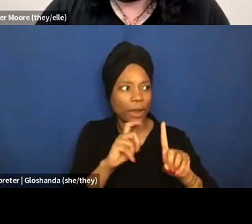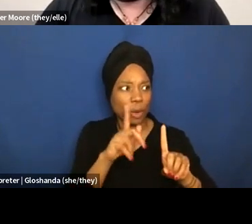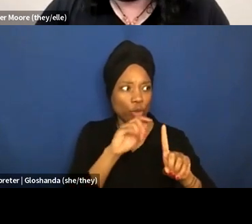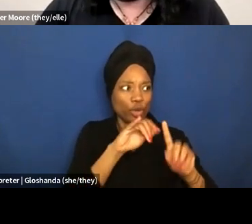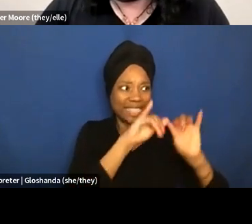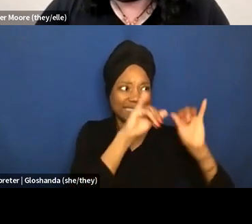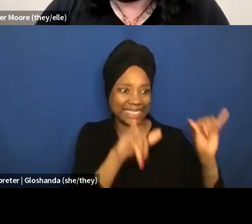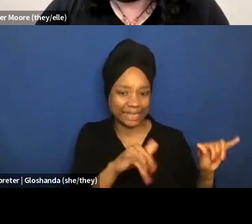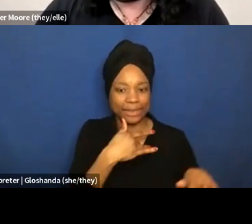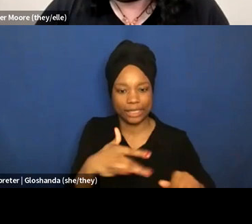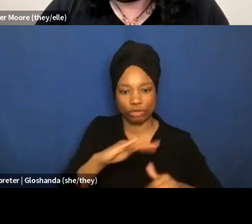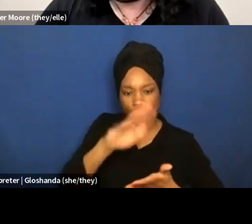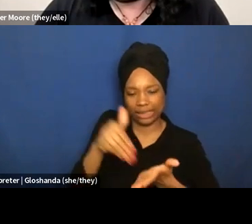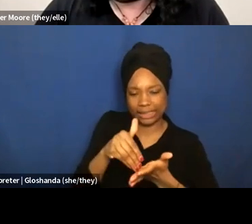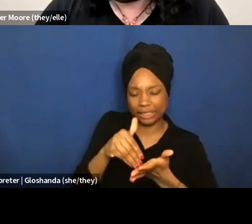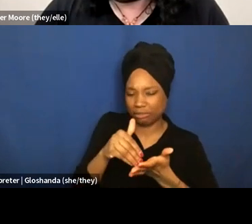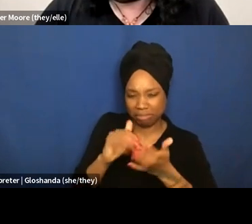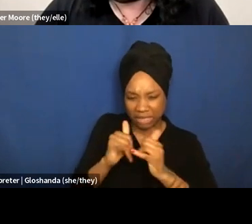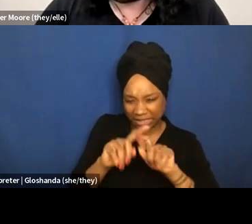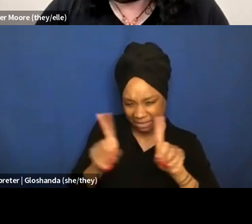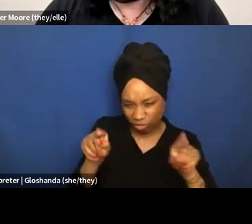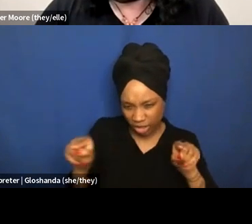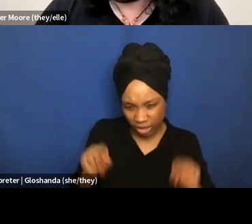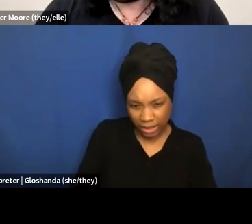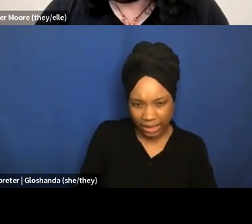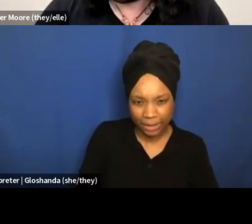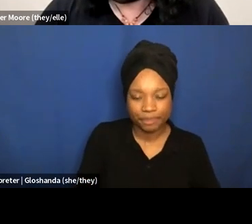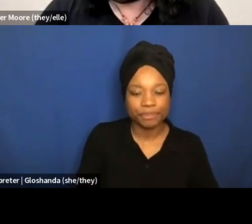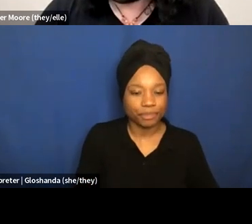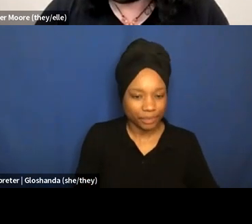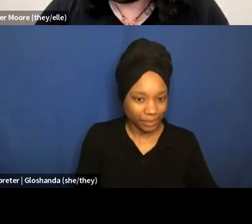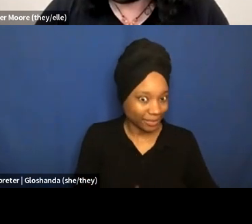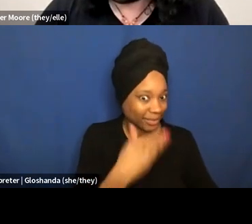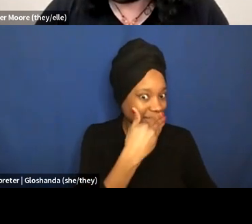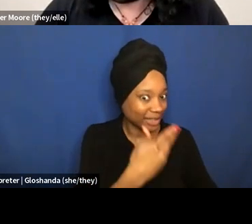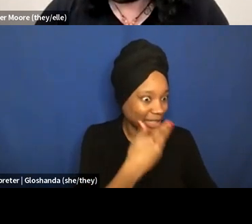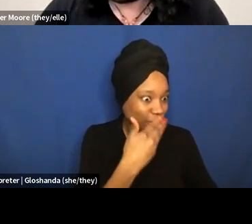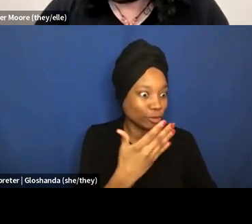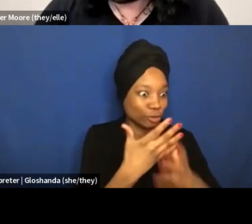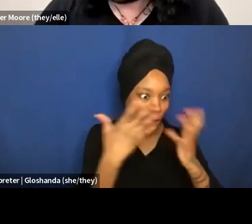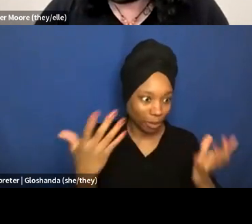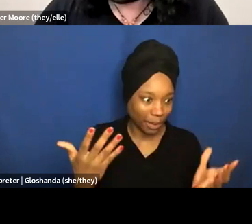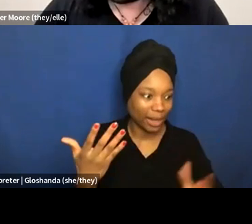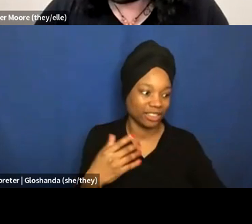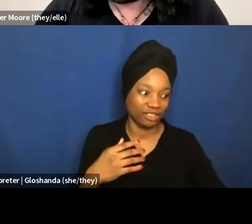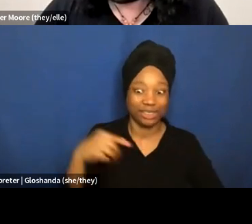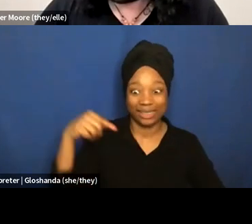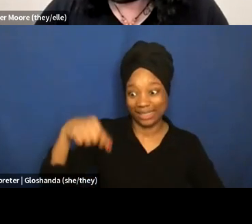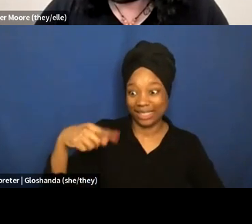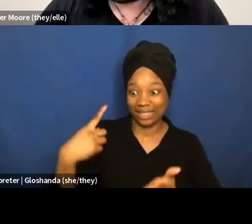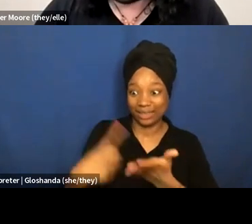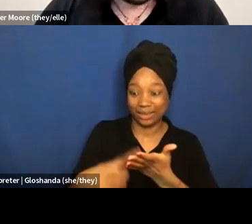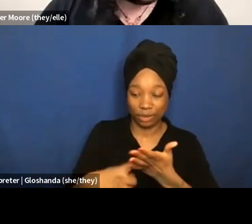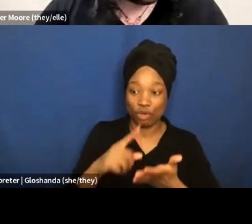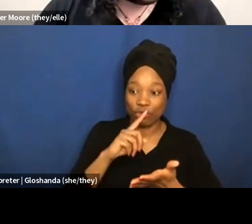Thank you for that. Well, we know that just like has come up so many times already in this dialogue,